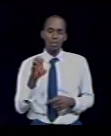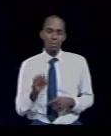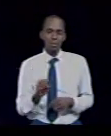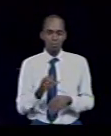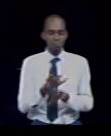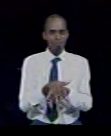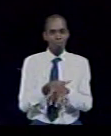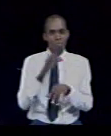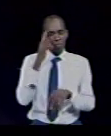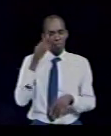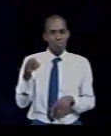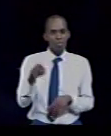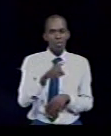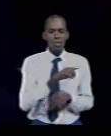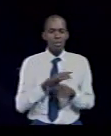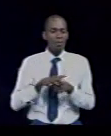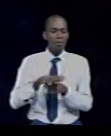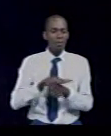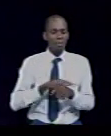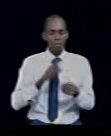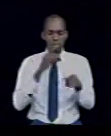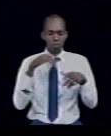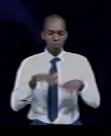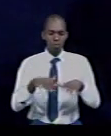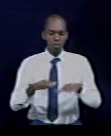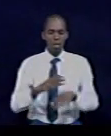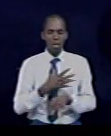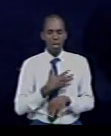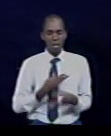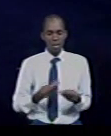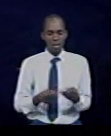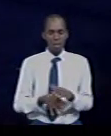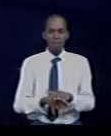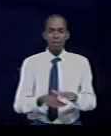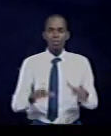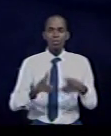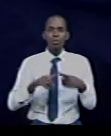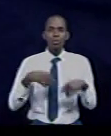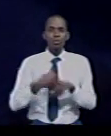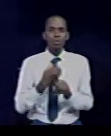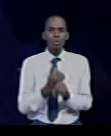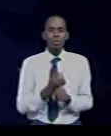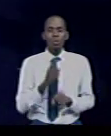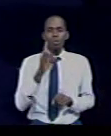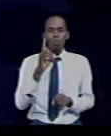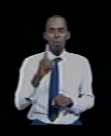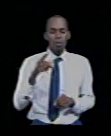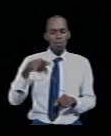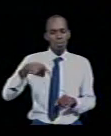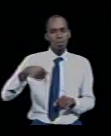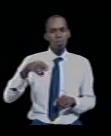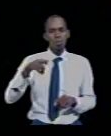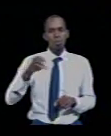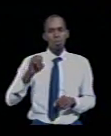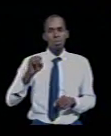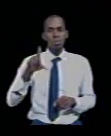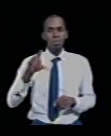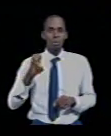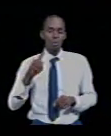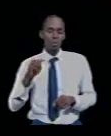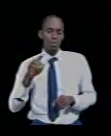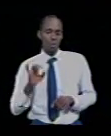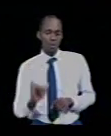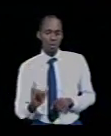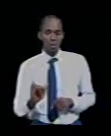ye compass sea and land to make one proselyte, to